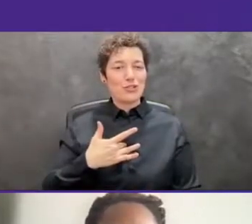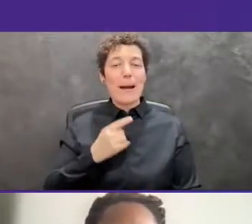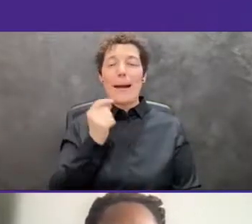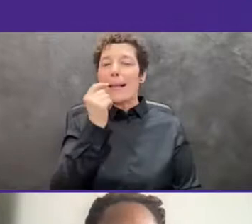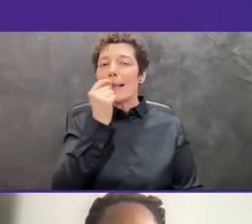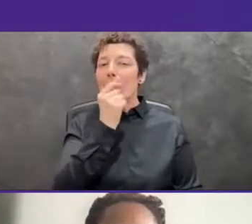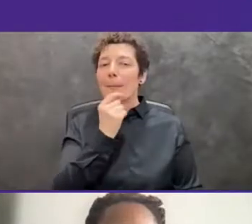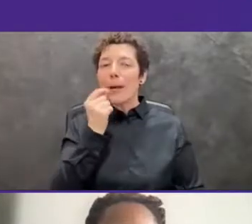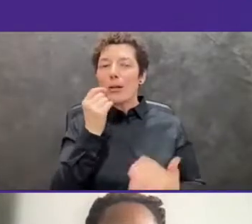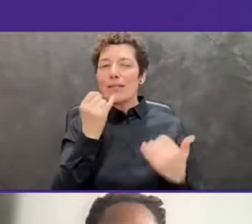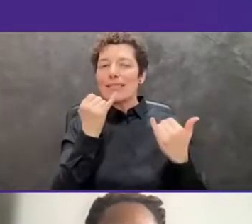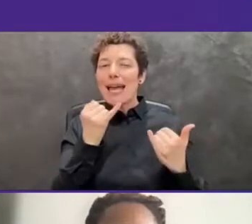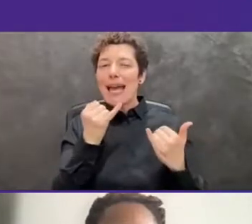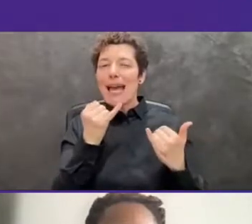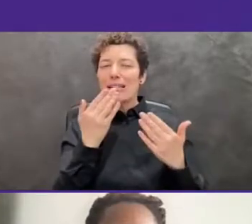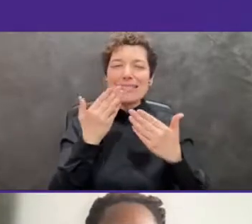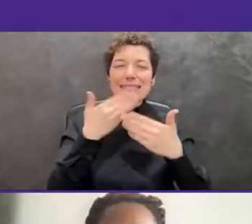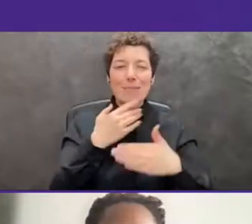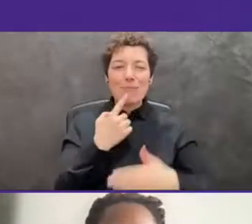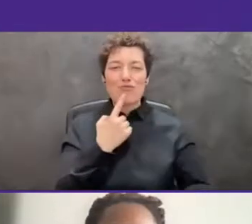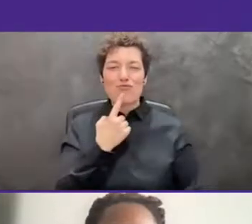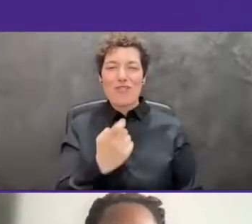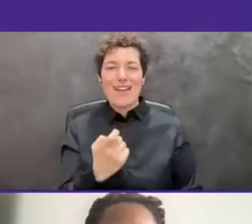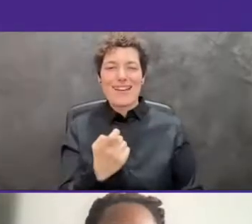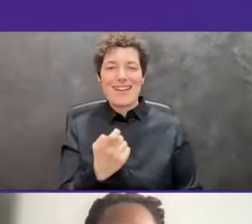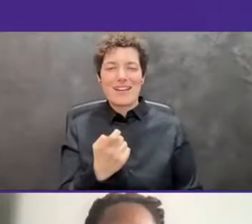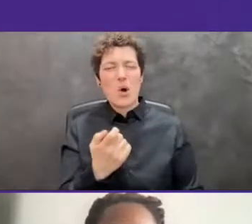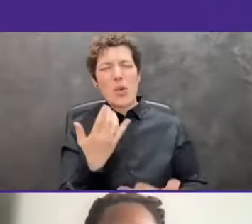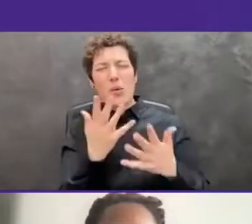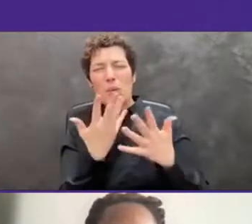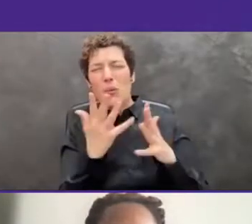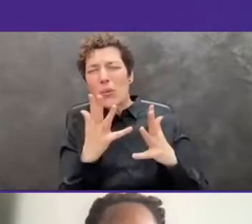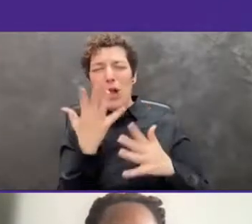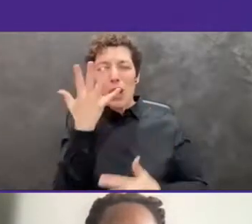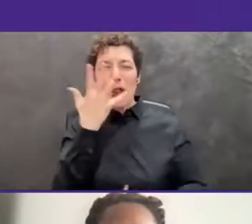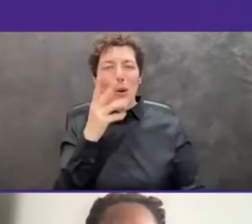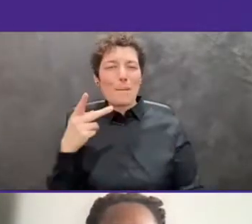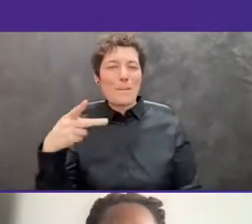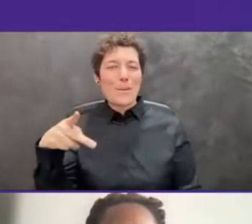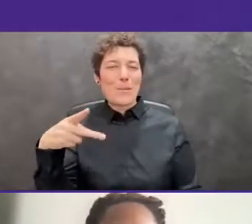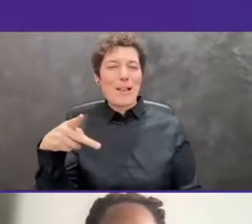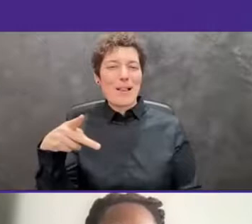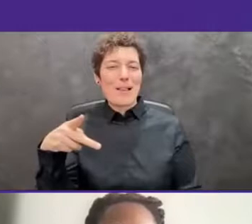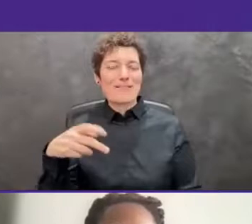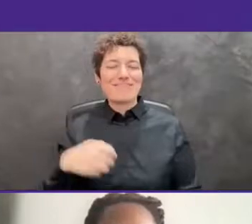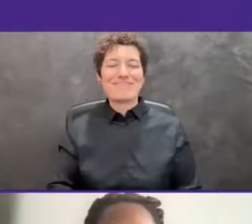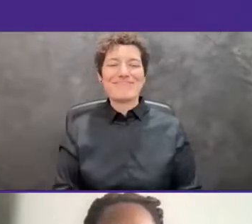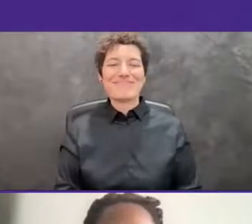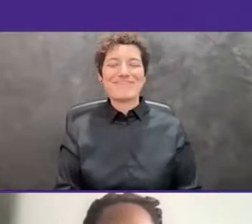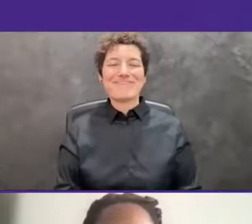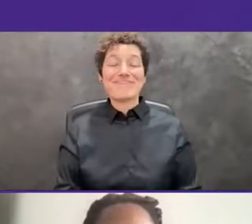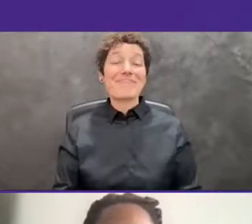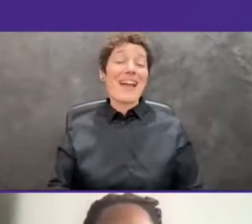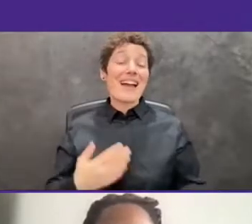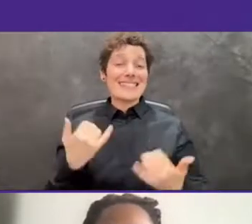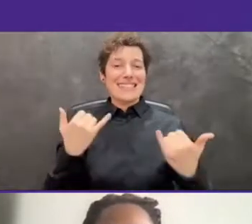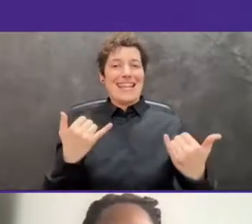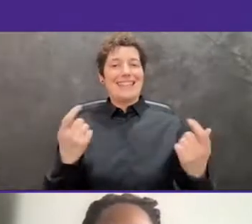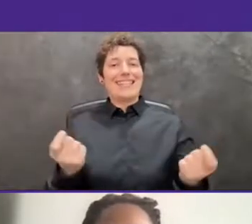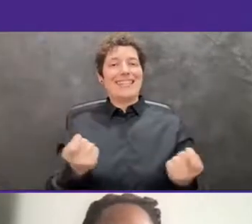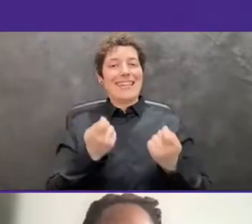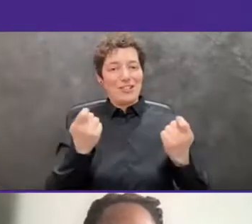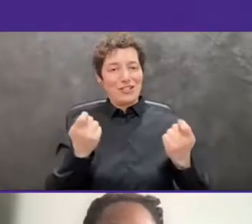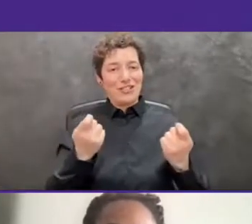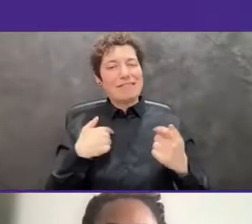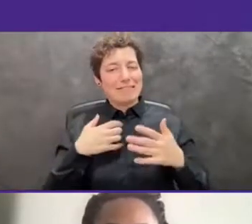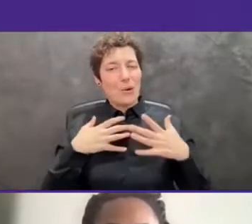deep red, although it also seems to look purple today. And on occasion, like today, I am wearing